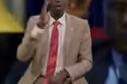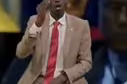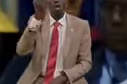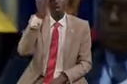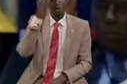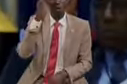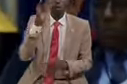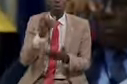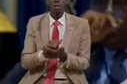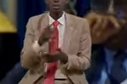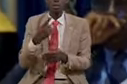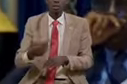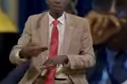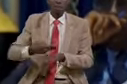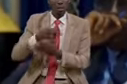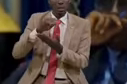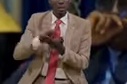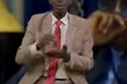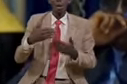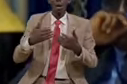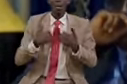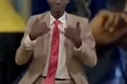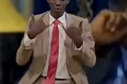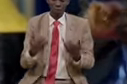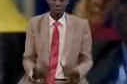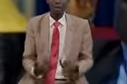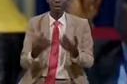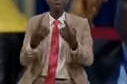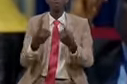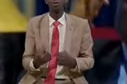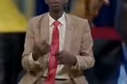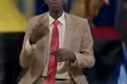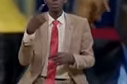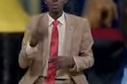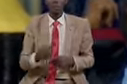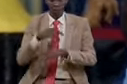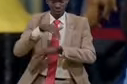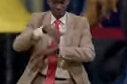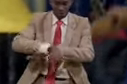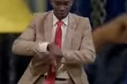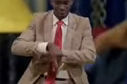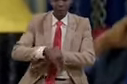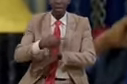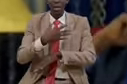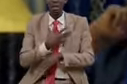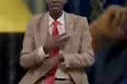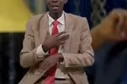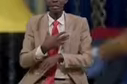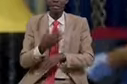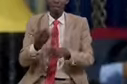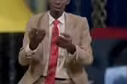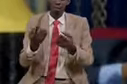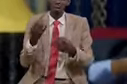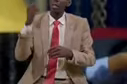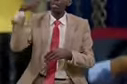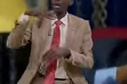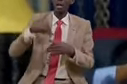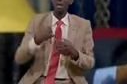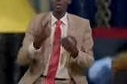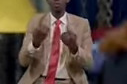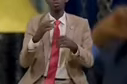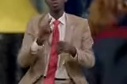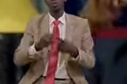Lamb has now come, the light has now come to my life. And that light